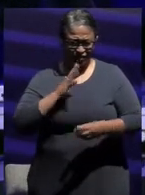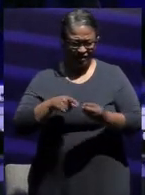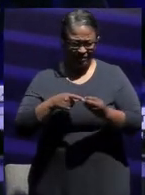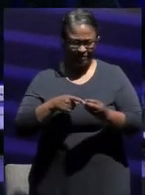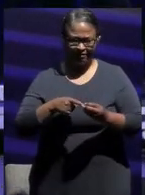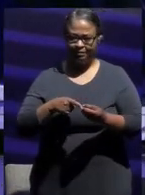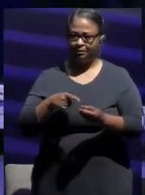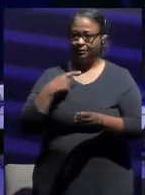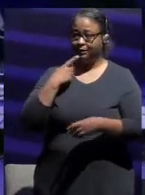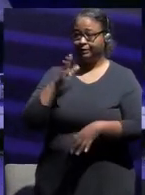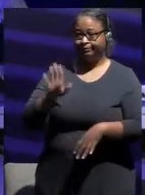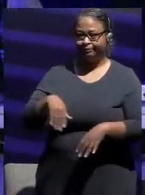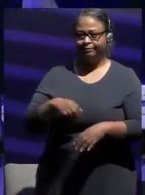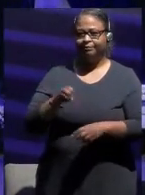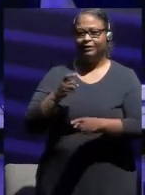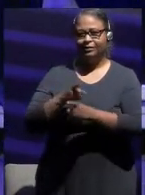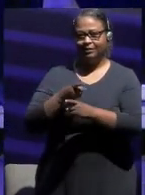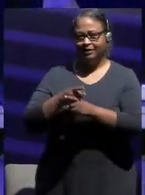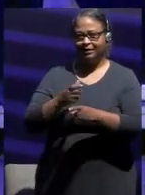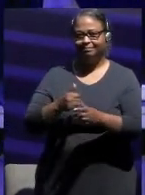I said, well, that's right.